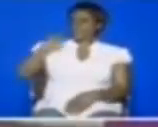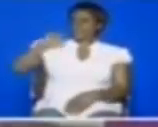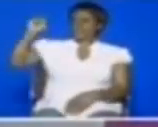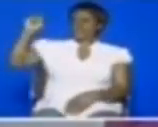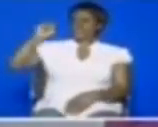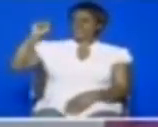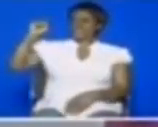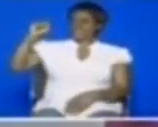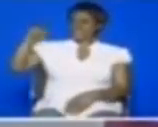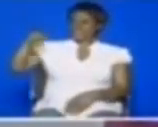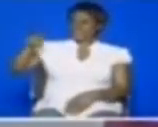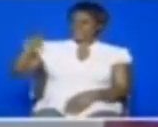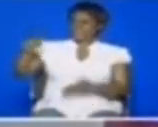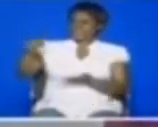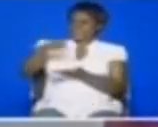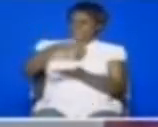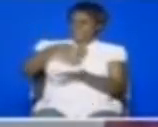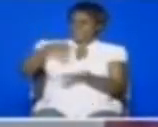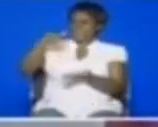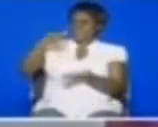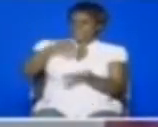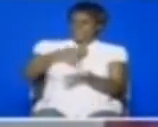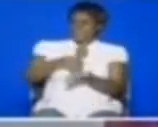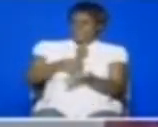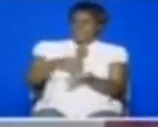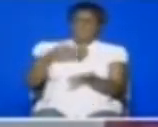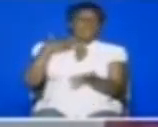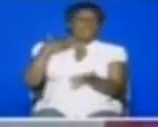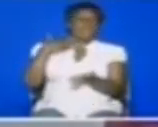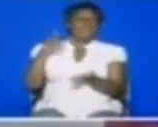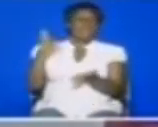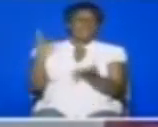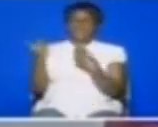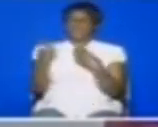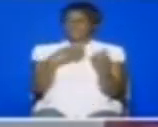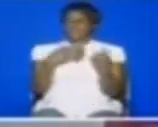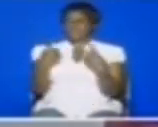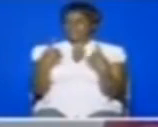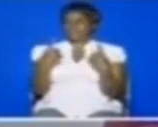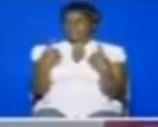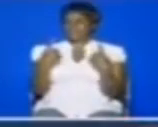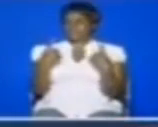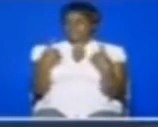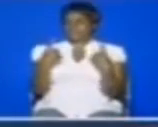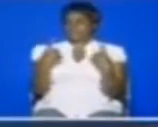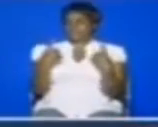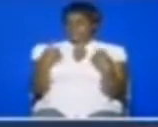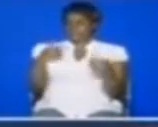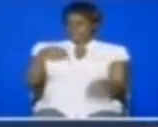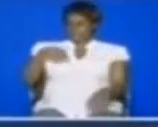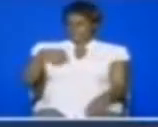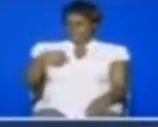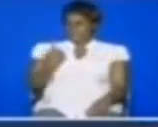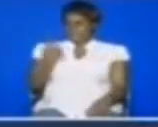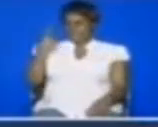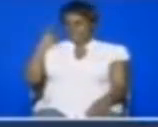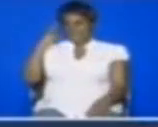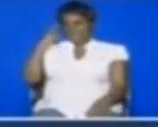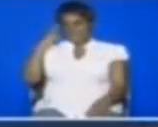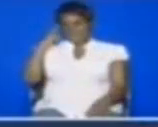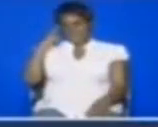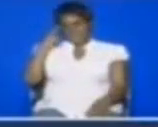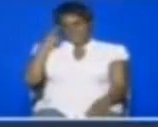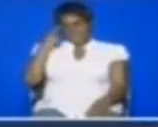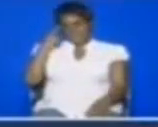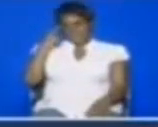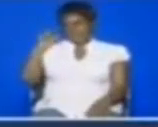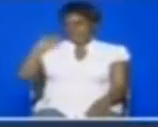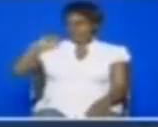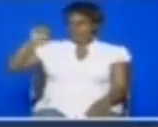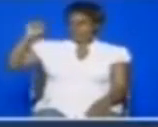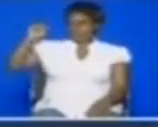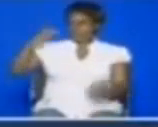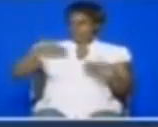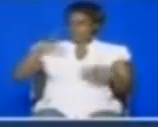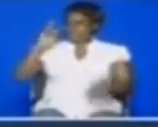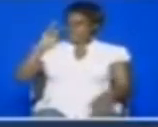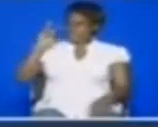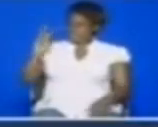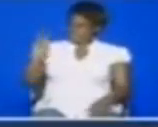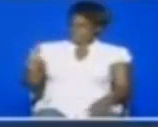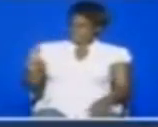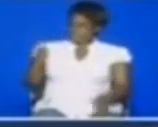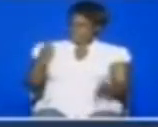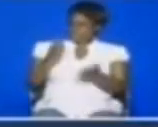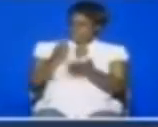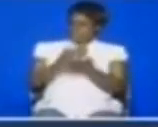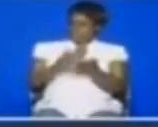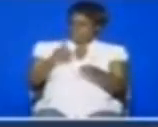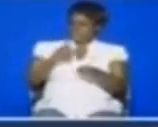politicians themselves are at the center of this incitement. Okay, let me tell you what. I think as politicians, I've seen it. I mean,